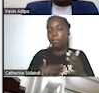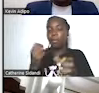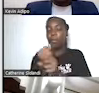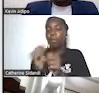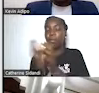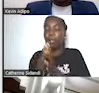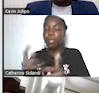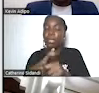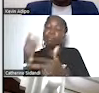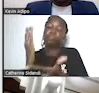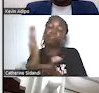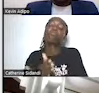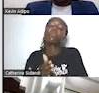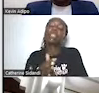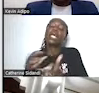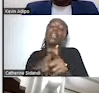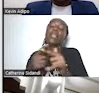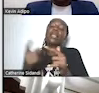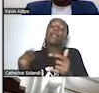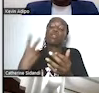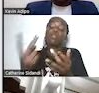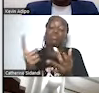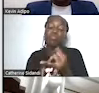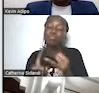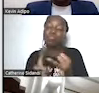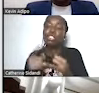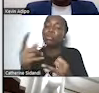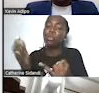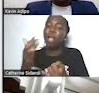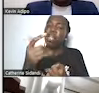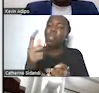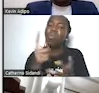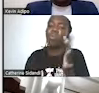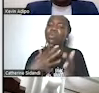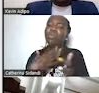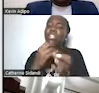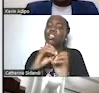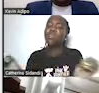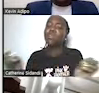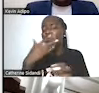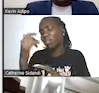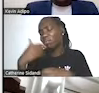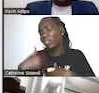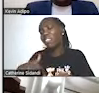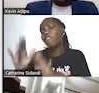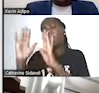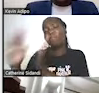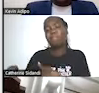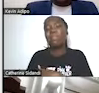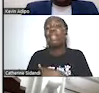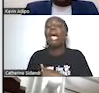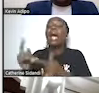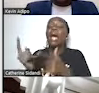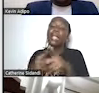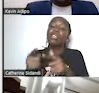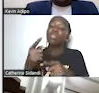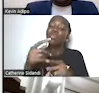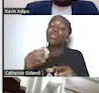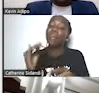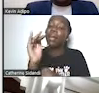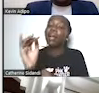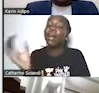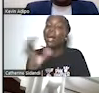one. Then number two is that don't collect whatever you don't need, right? So you find that you're asking a customer where a customer